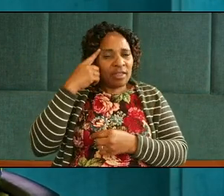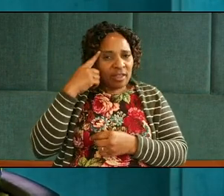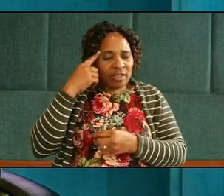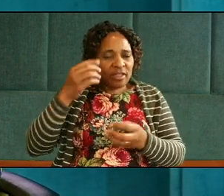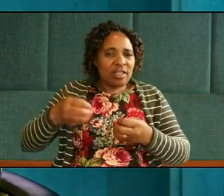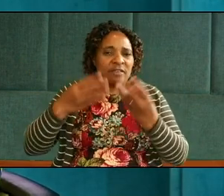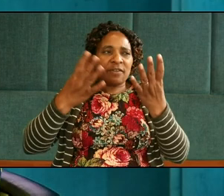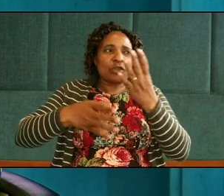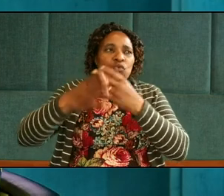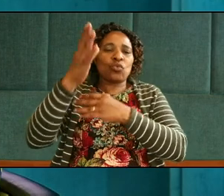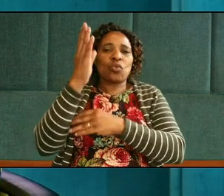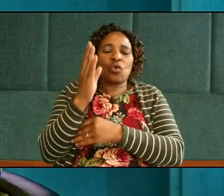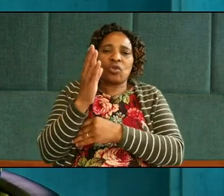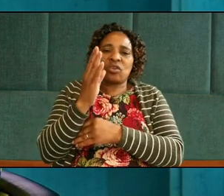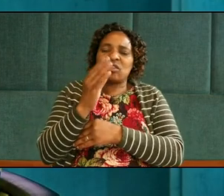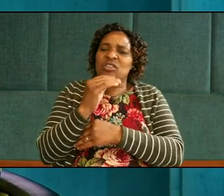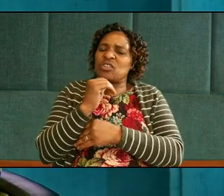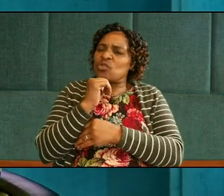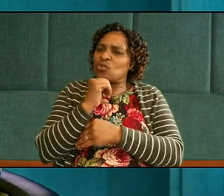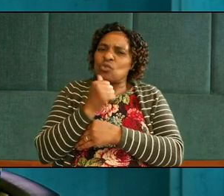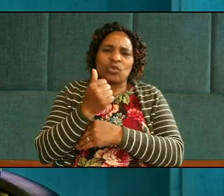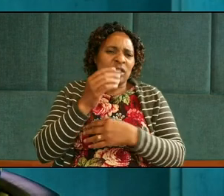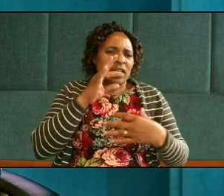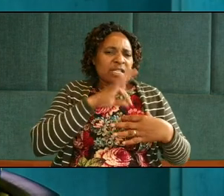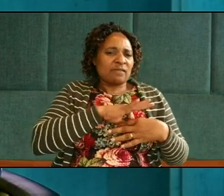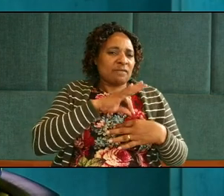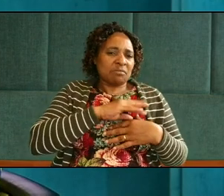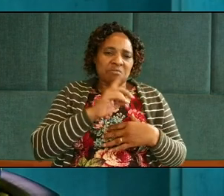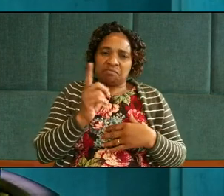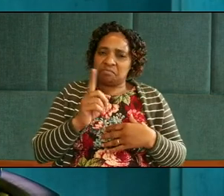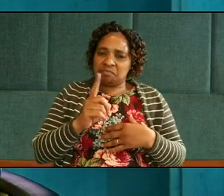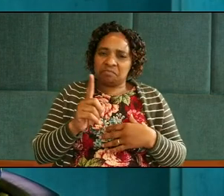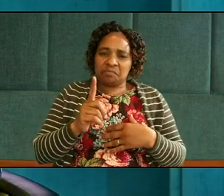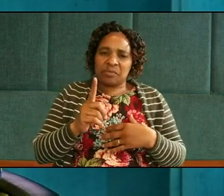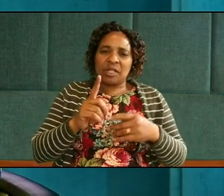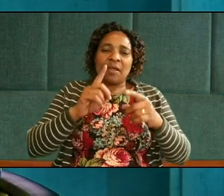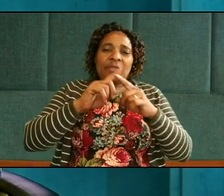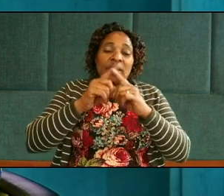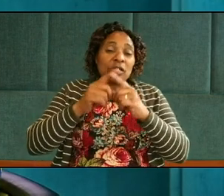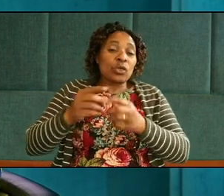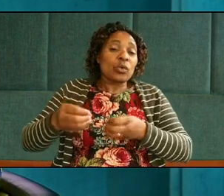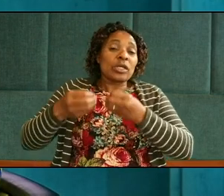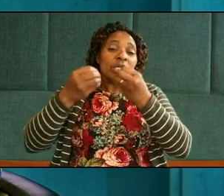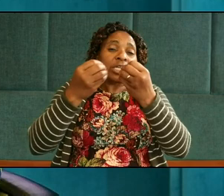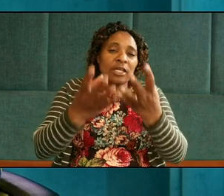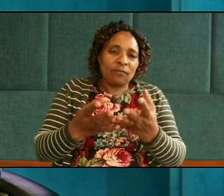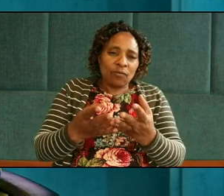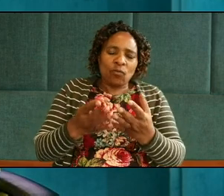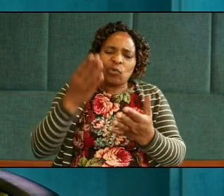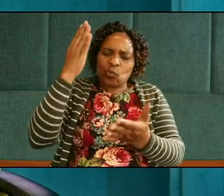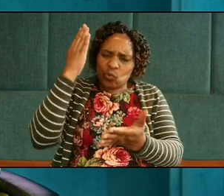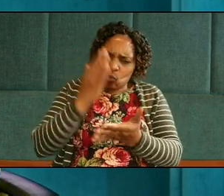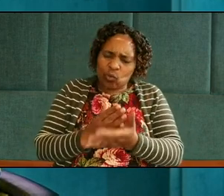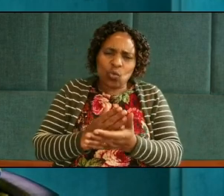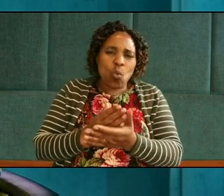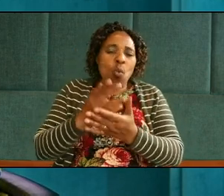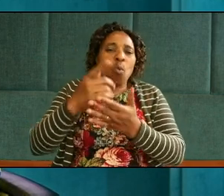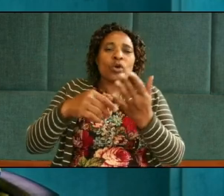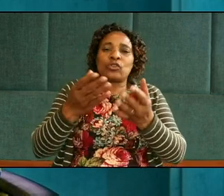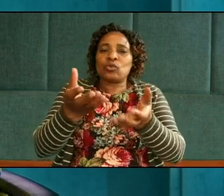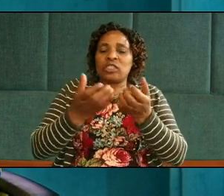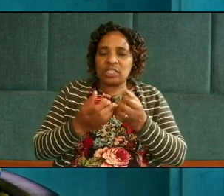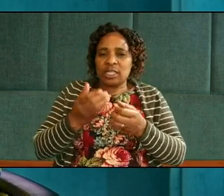to God is, okay, not an investment, but he will give you what you need in the right time. If